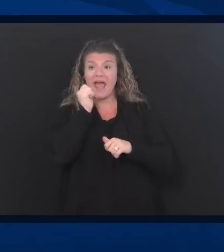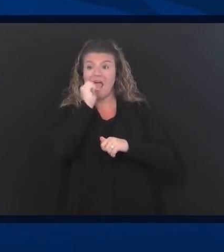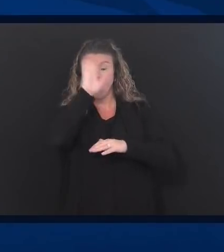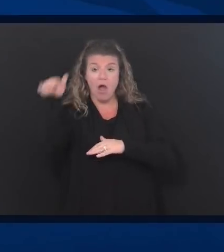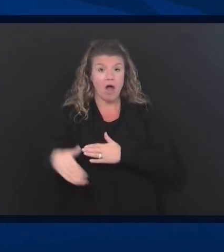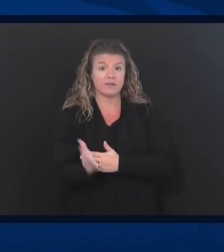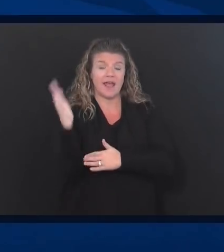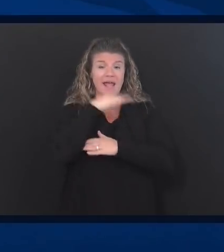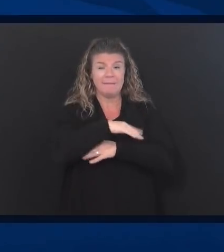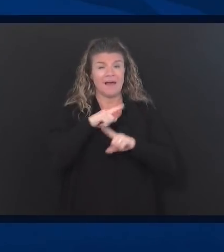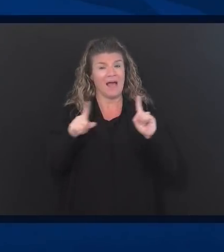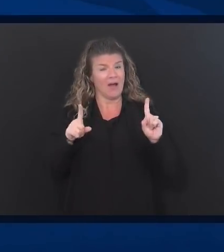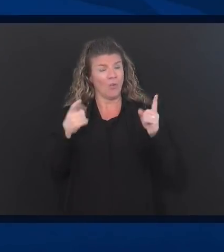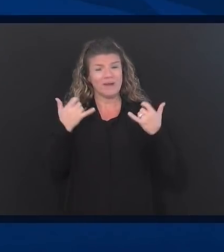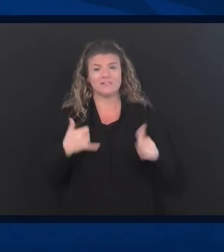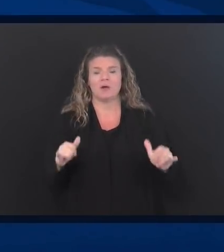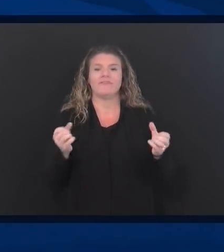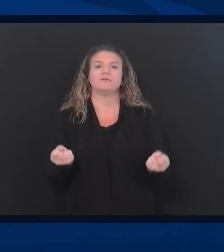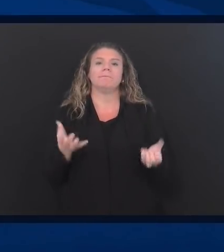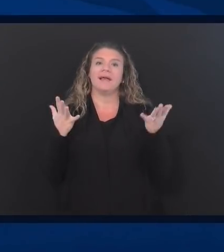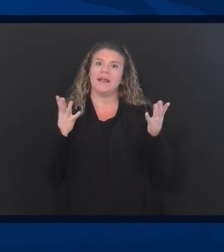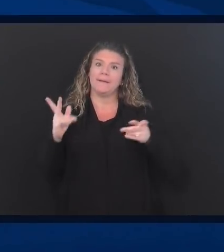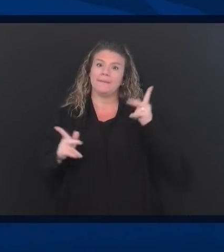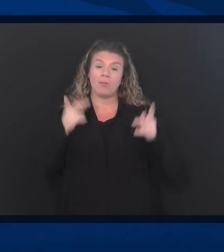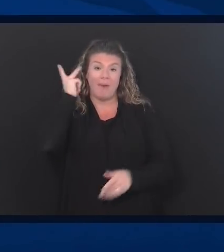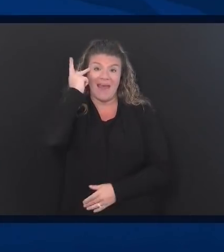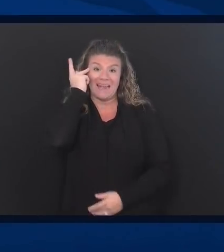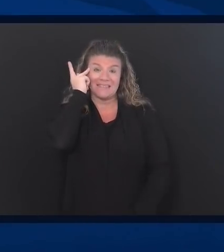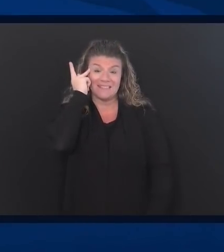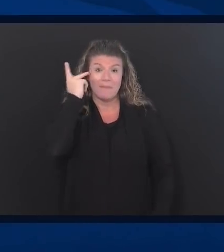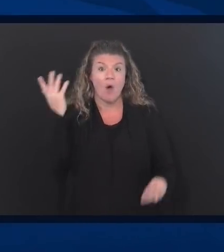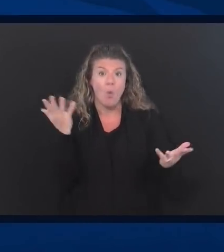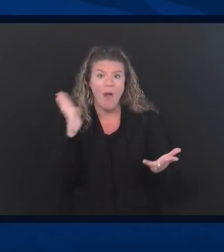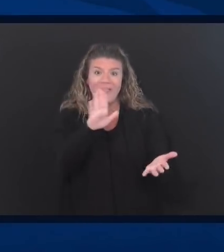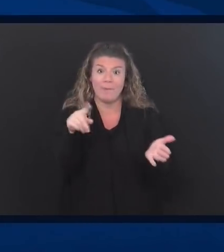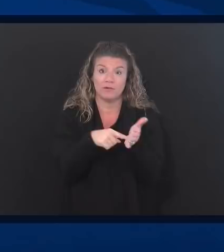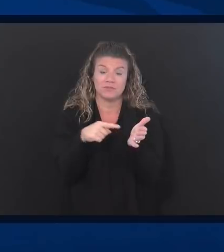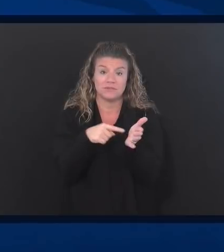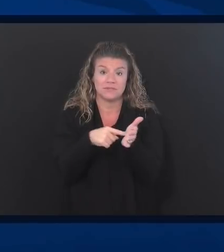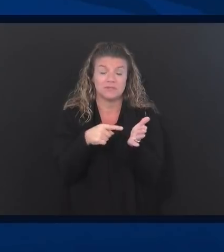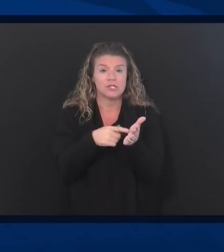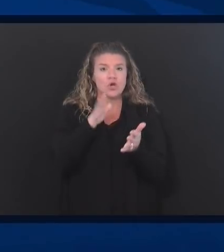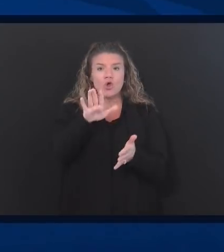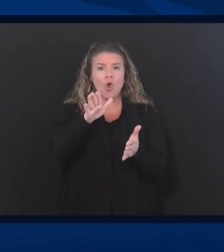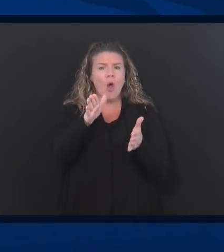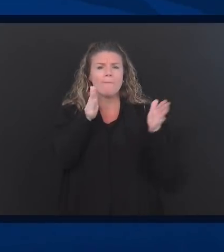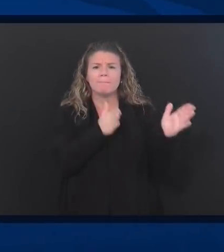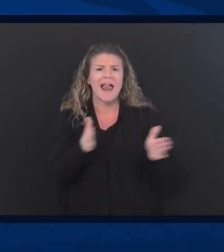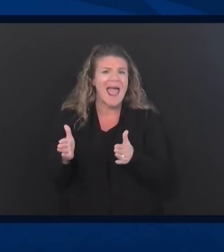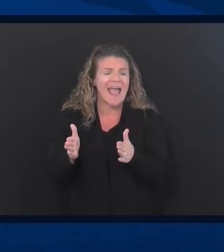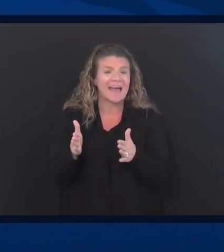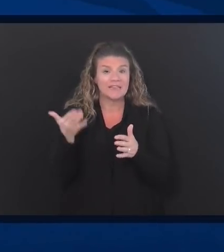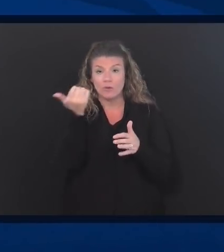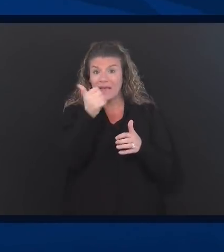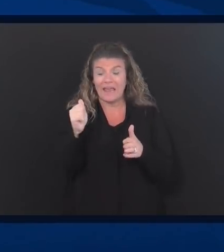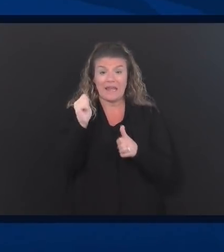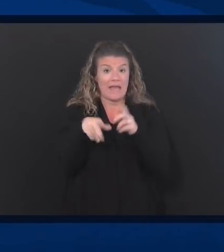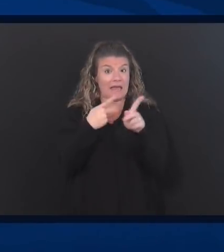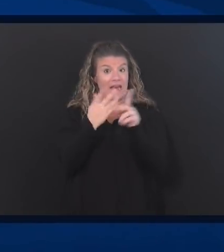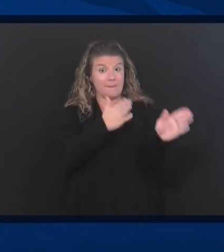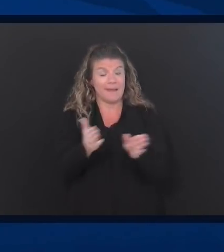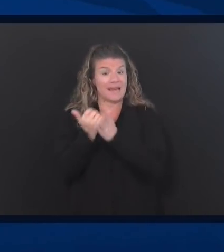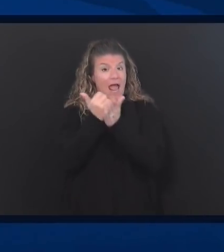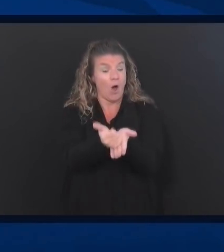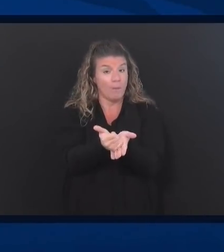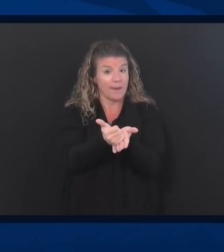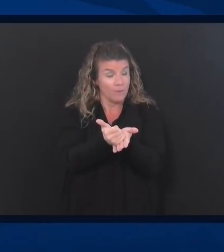so many people out there right now who are panicked about paying their bills. What is your plan? Is there any kind of a plan to help people in the short